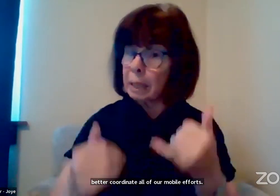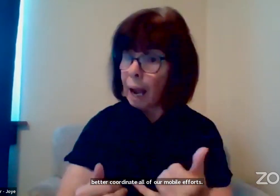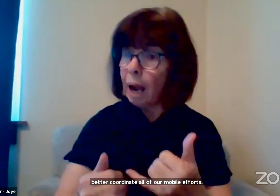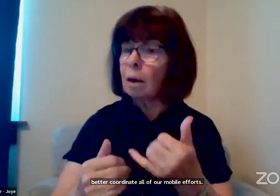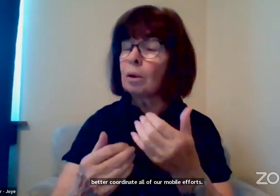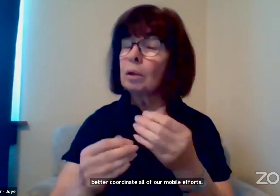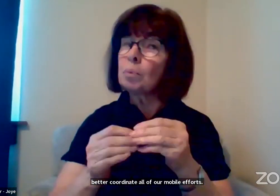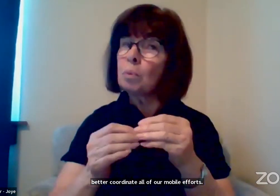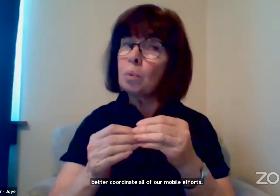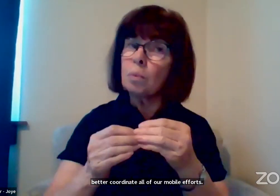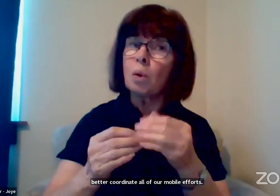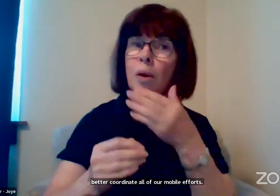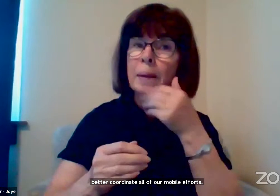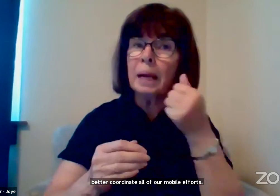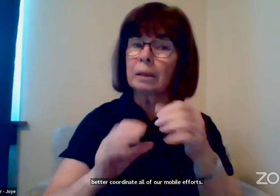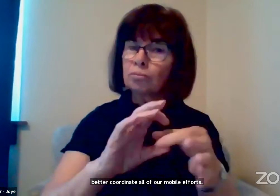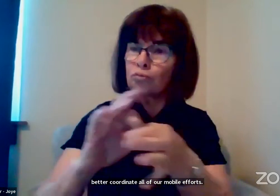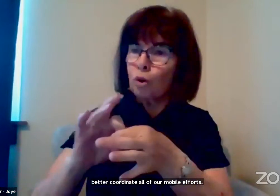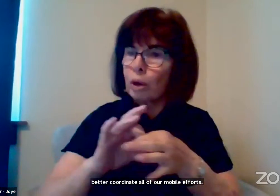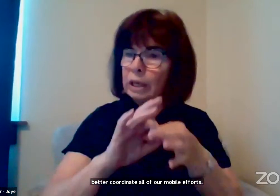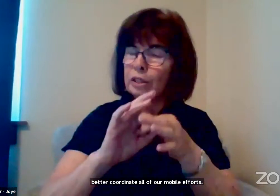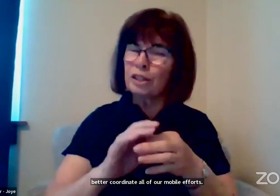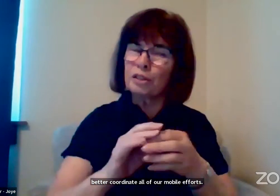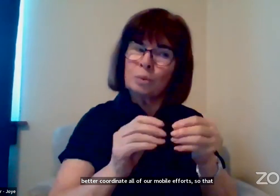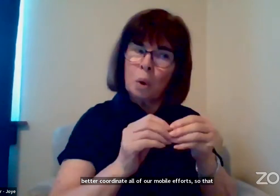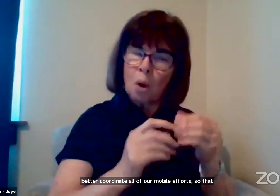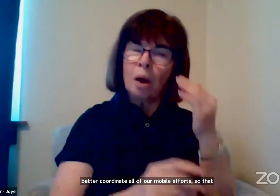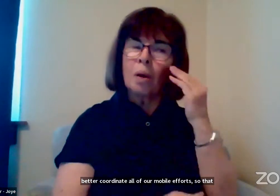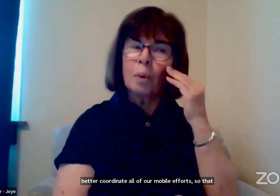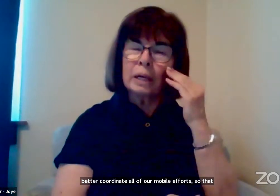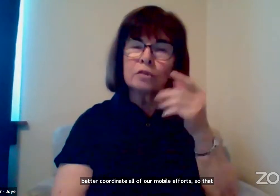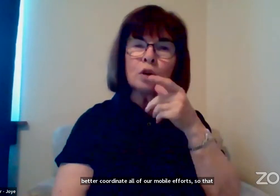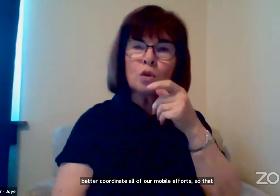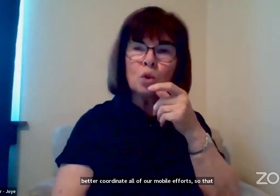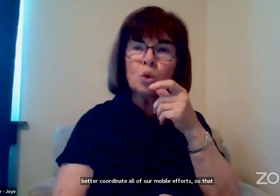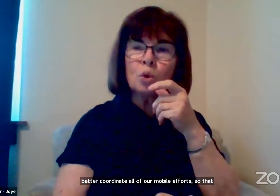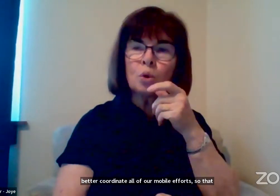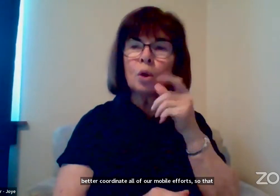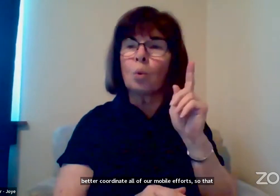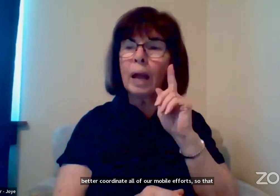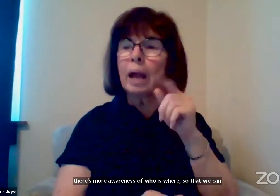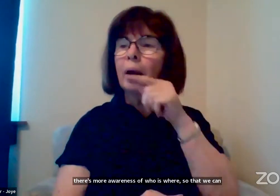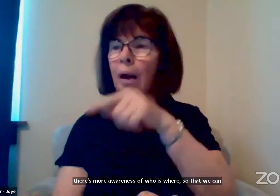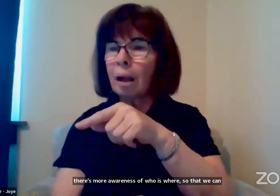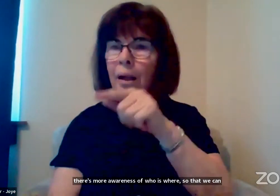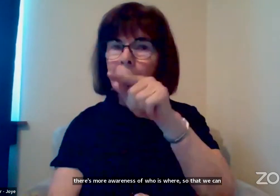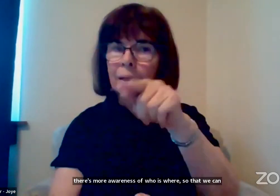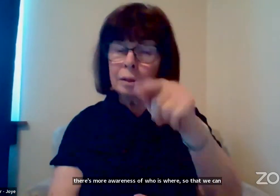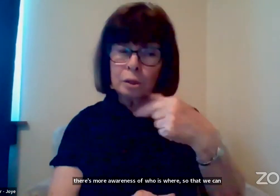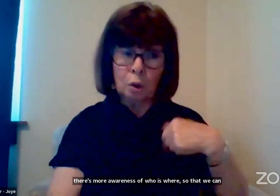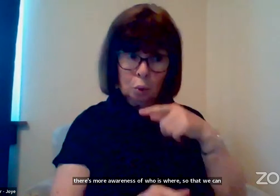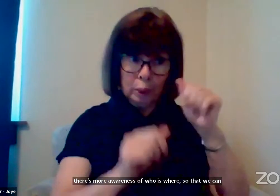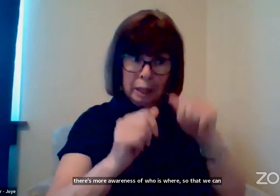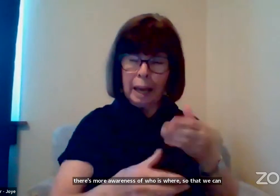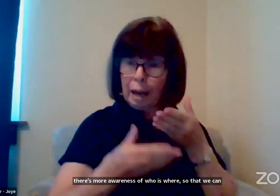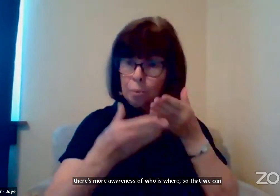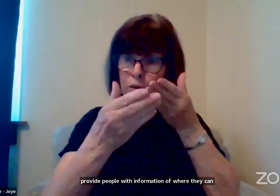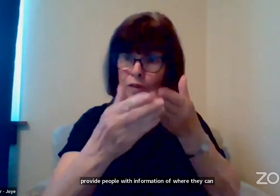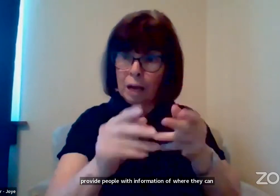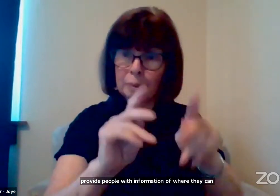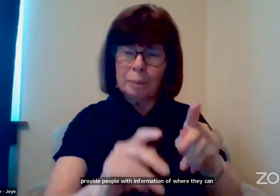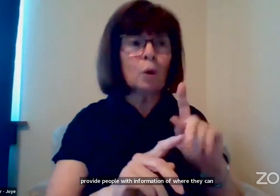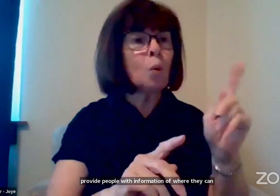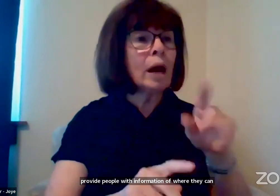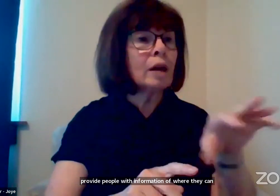there's more awareness of who is where, so that we can provide people with information of where they can get